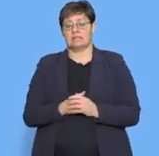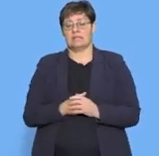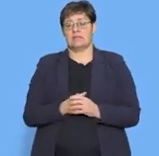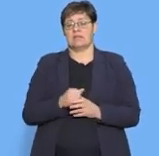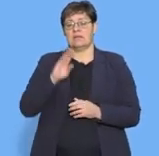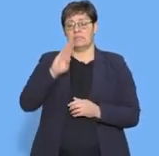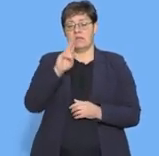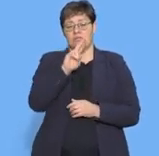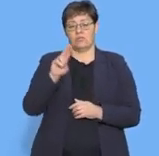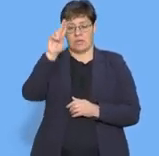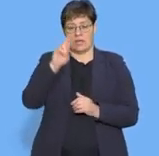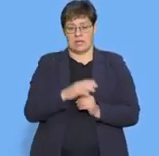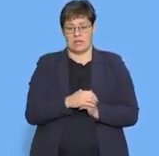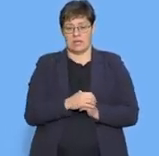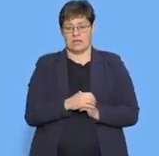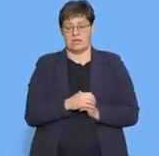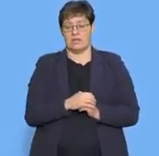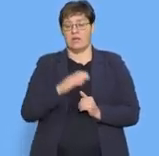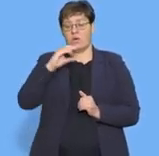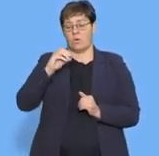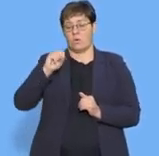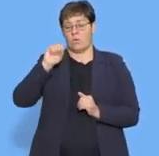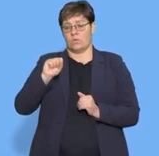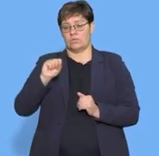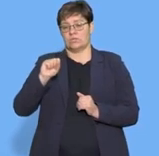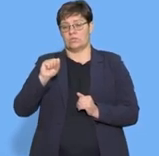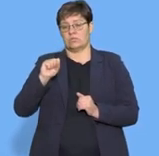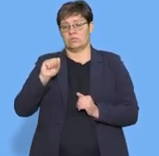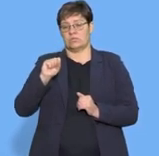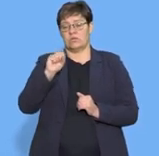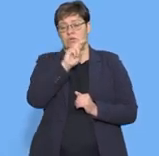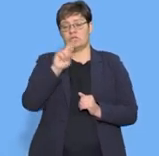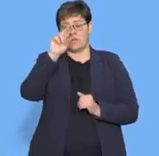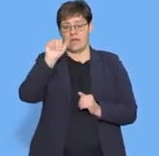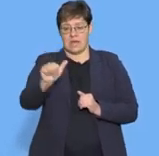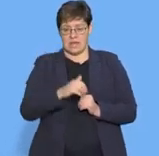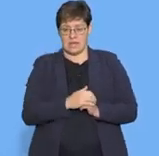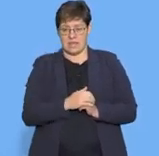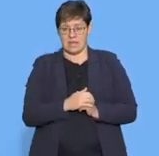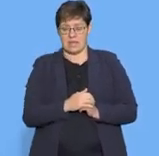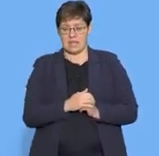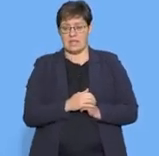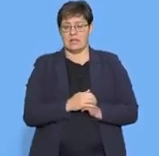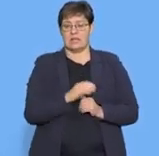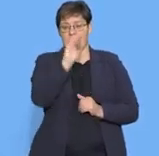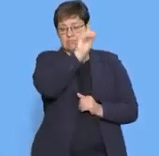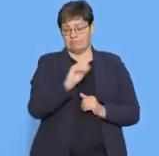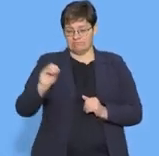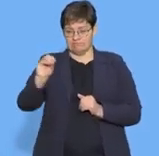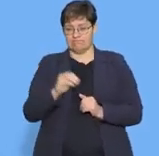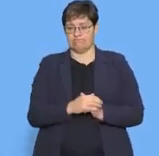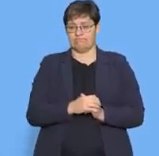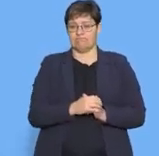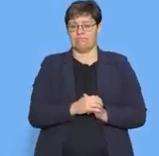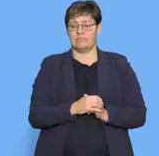plus B squared and cos squared A. And now we're going to square this one term